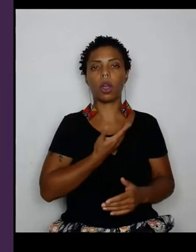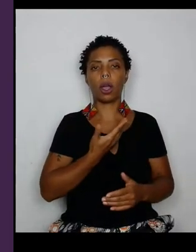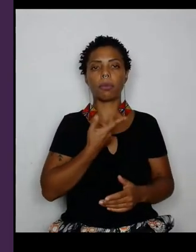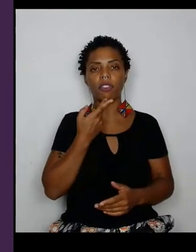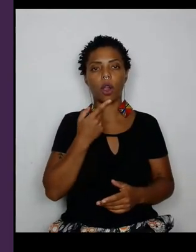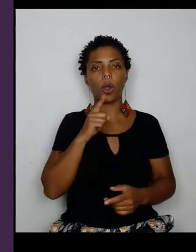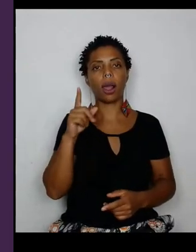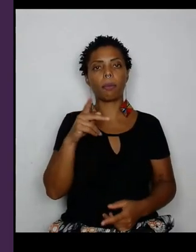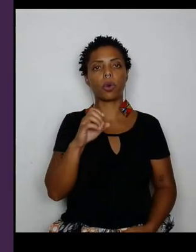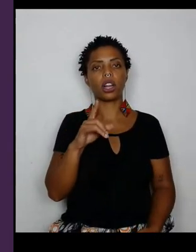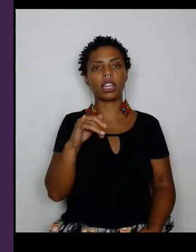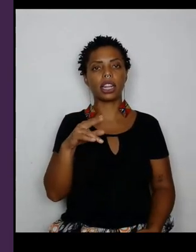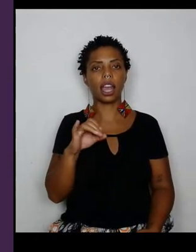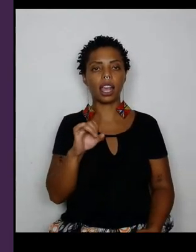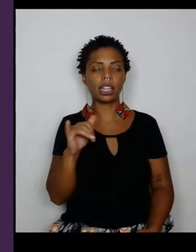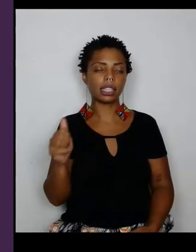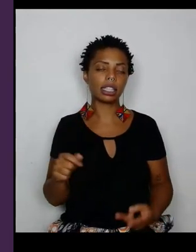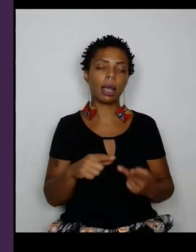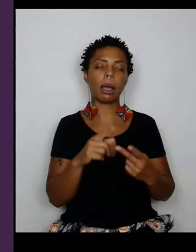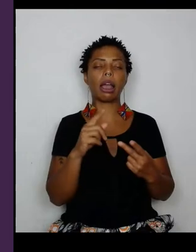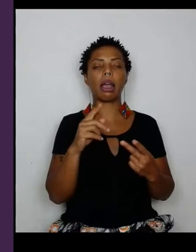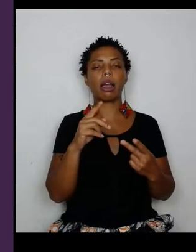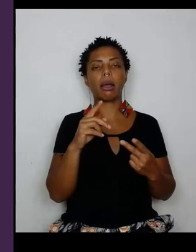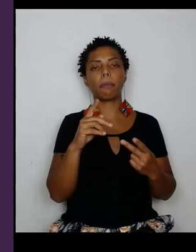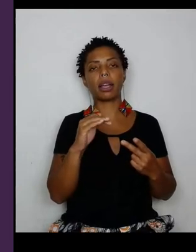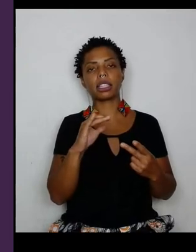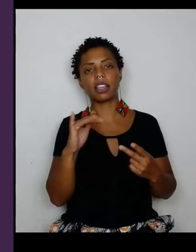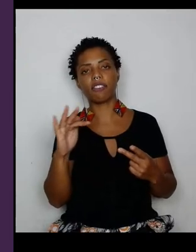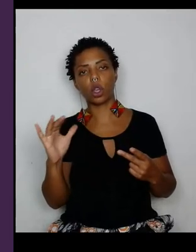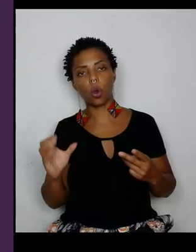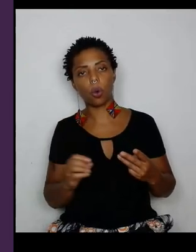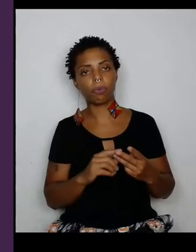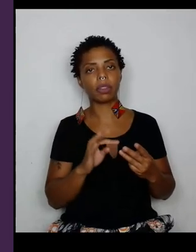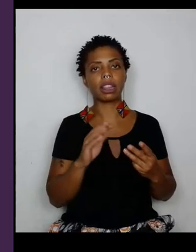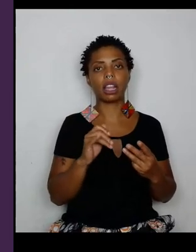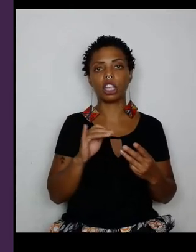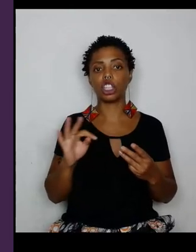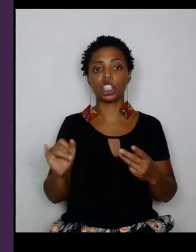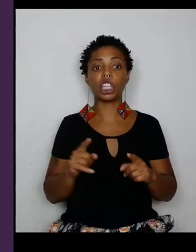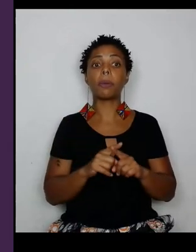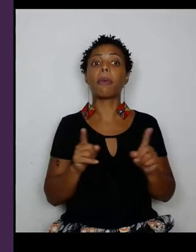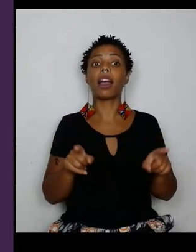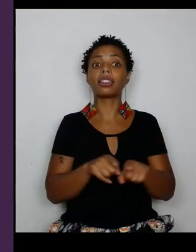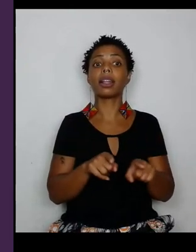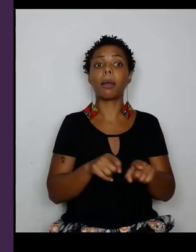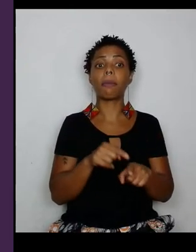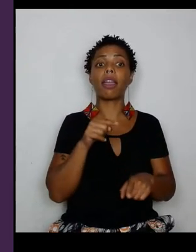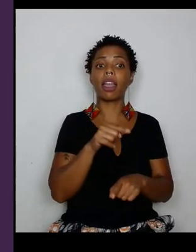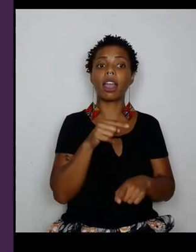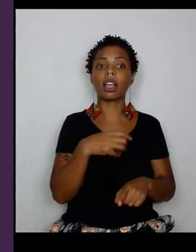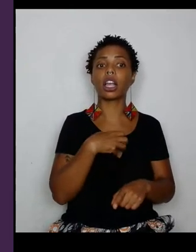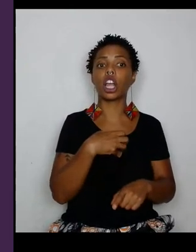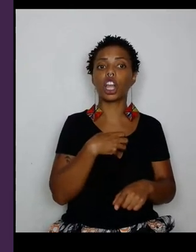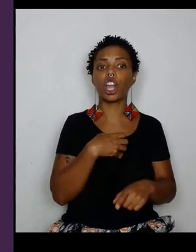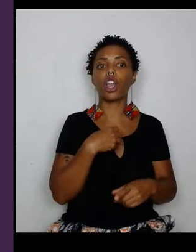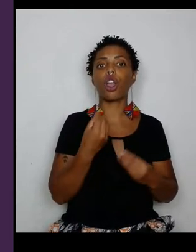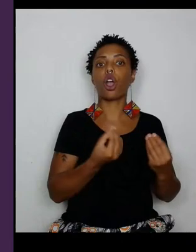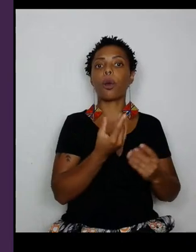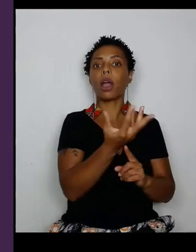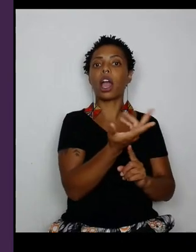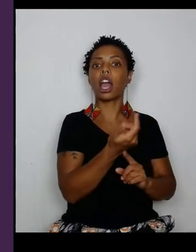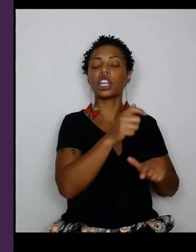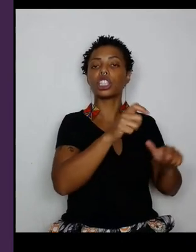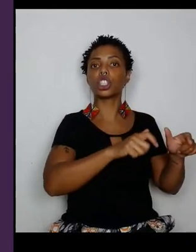tahiti but also for this whole cohort of um of artists from multiple geographies are you know